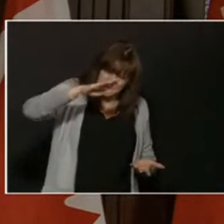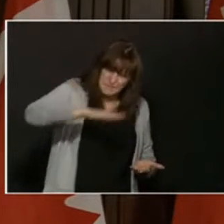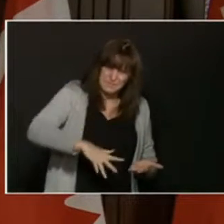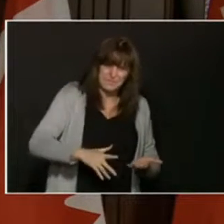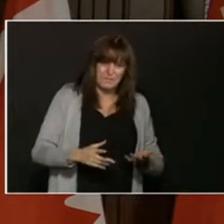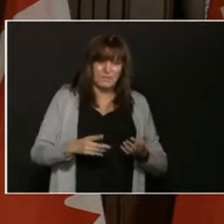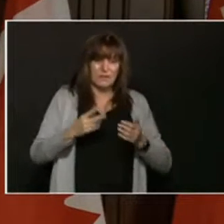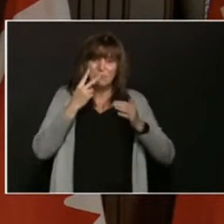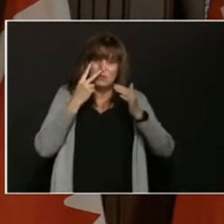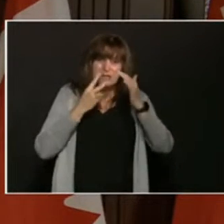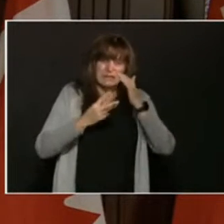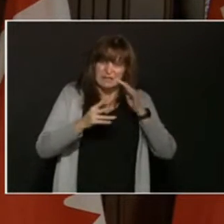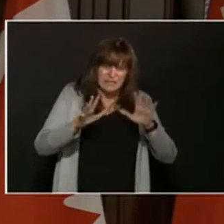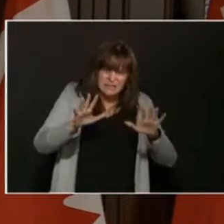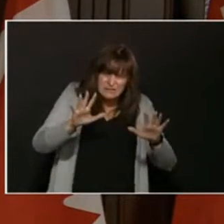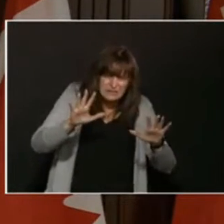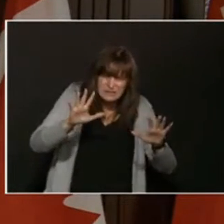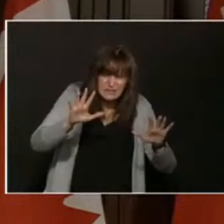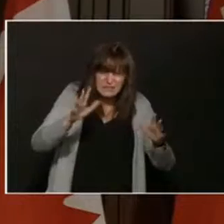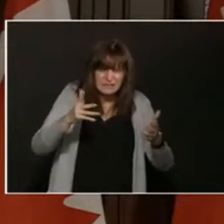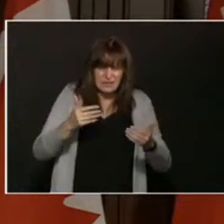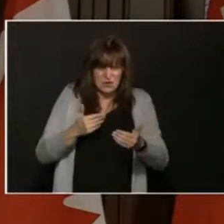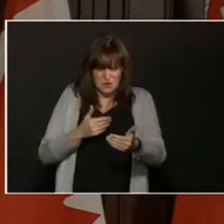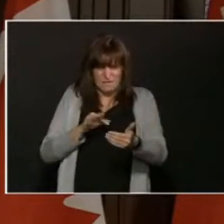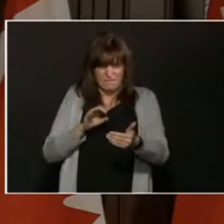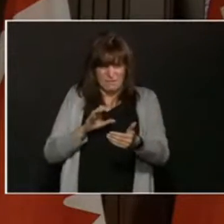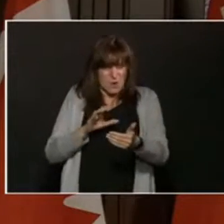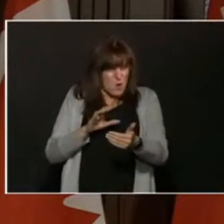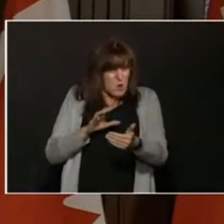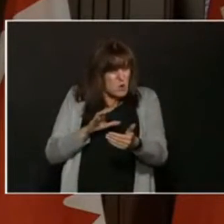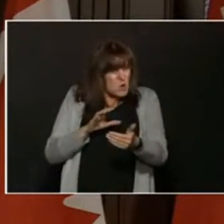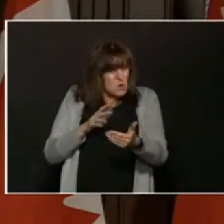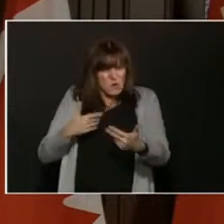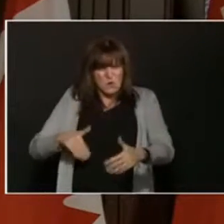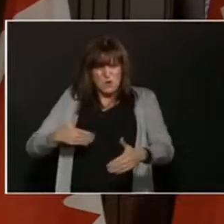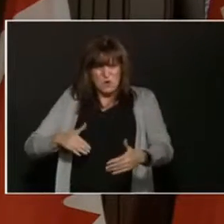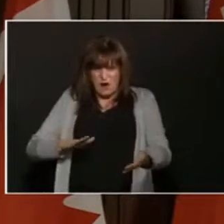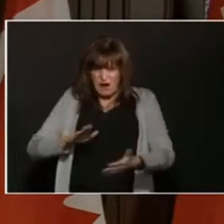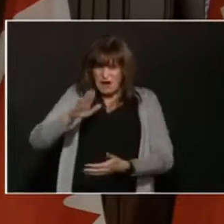early February. Thank you for your time, and I look forward to your questions.